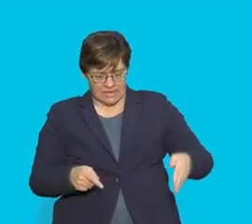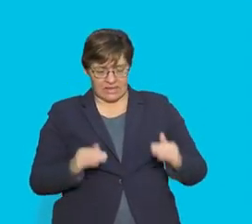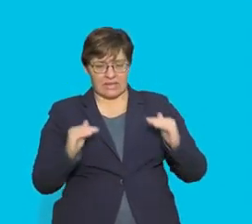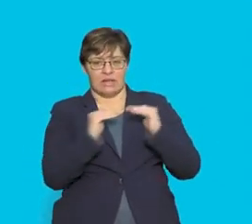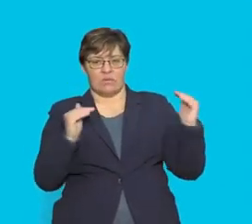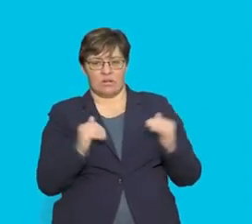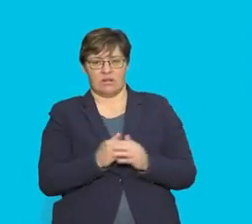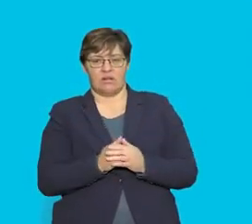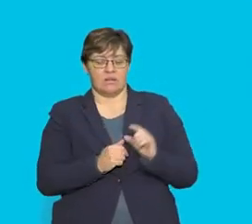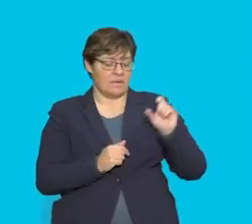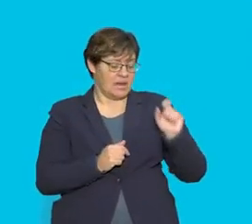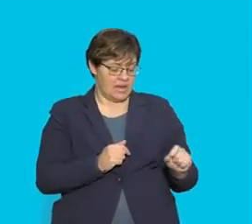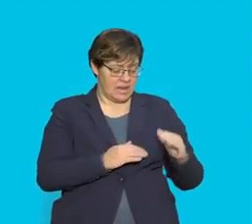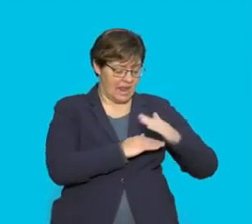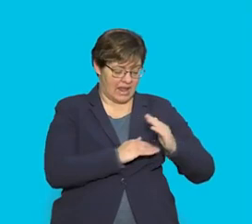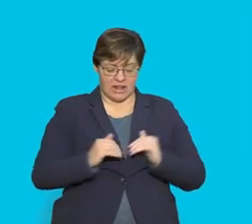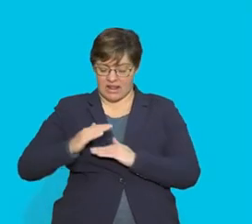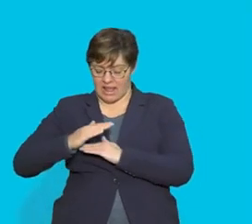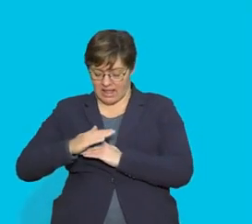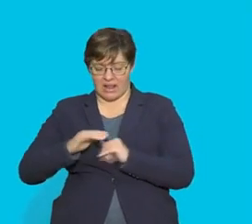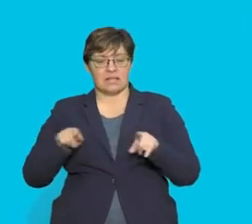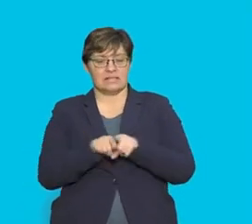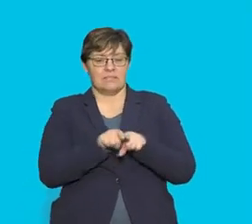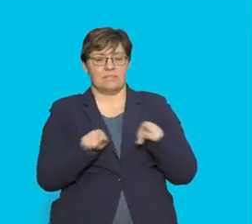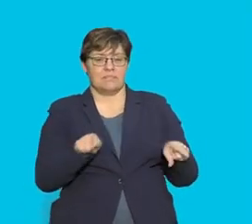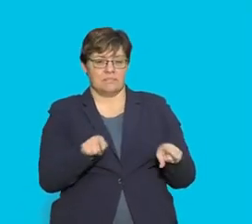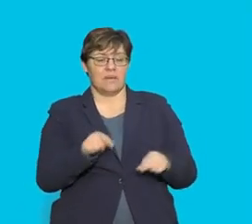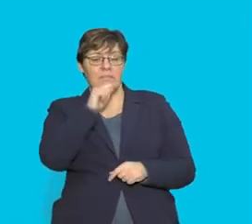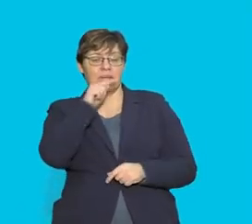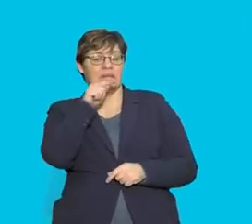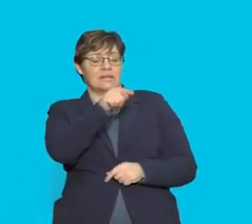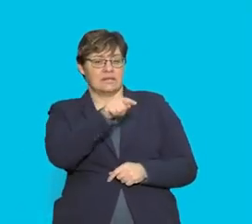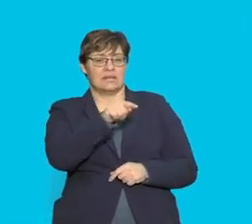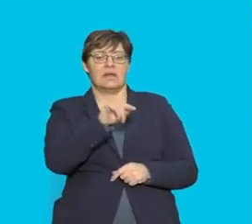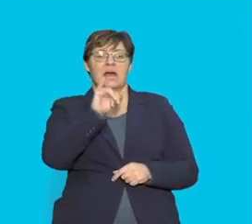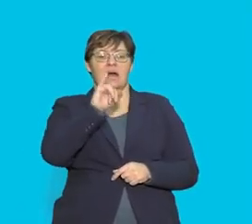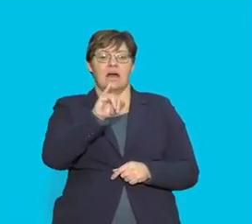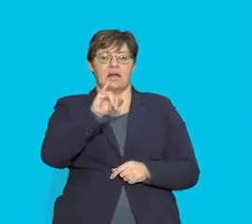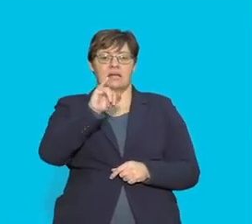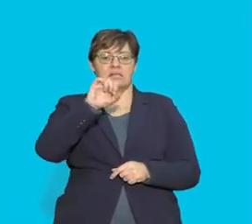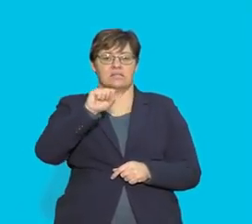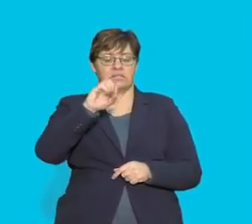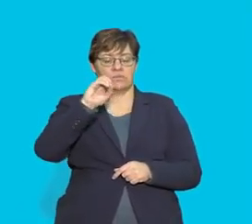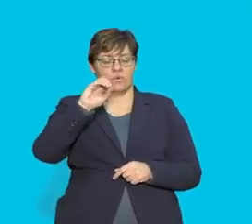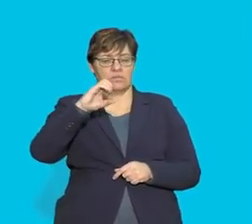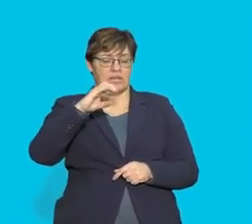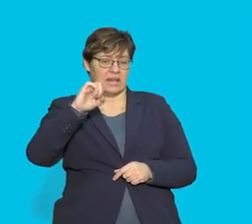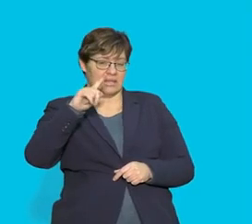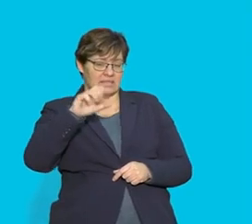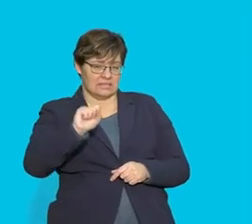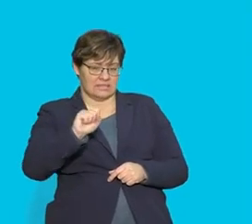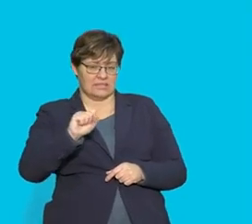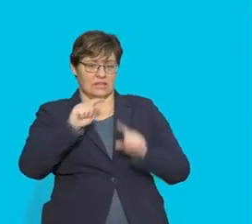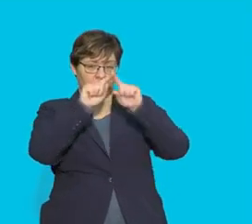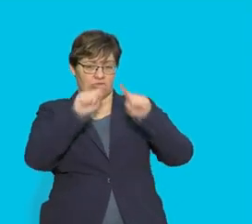that side, and that angle there will be equal to that angle there. So this will be considered the